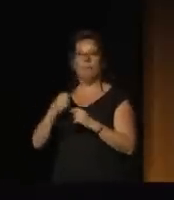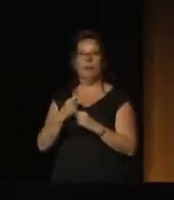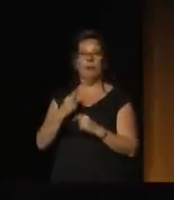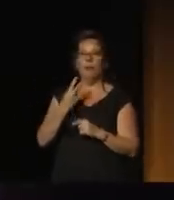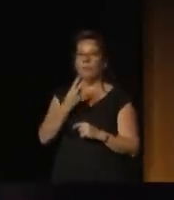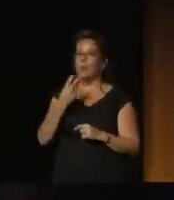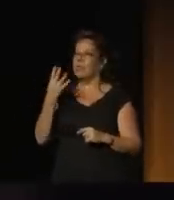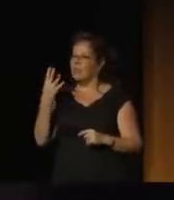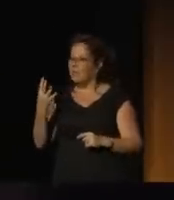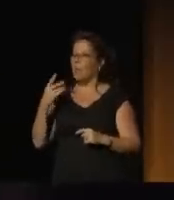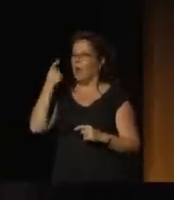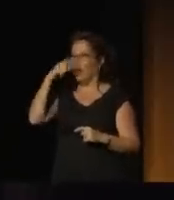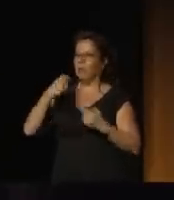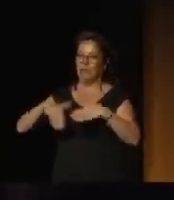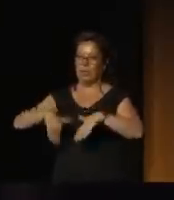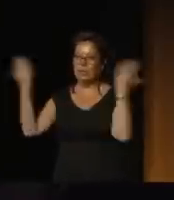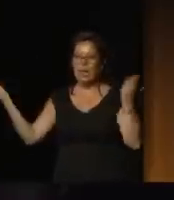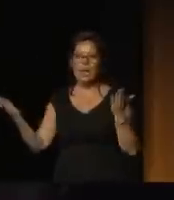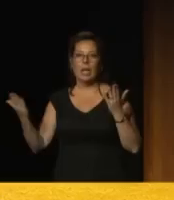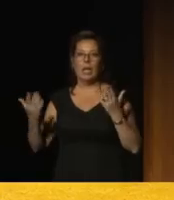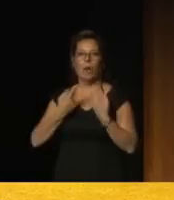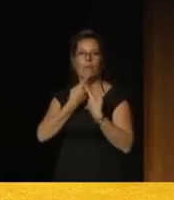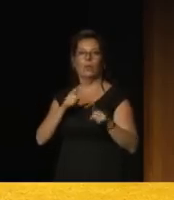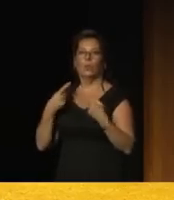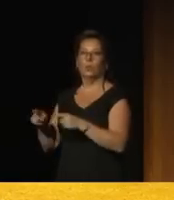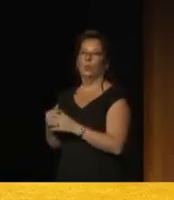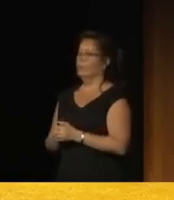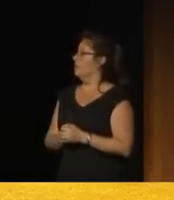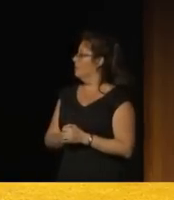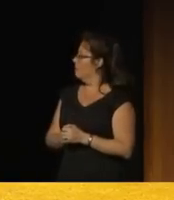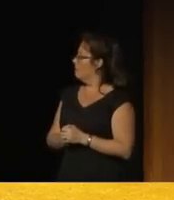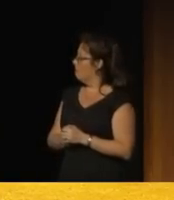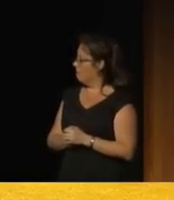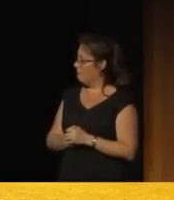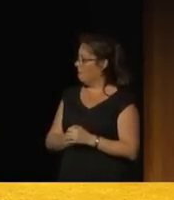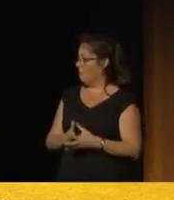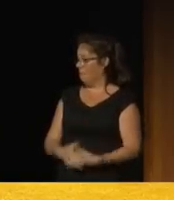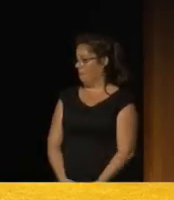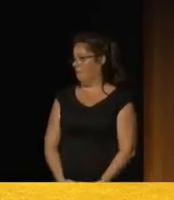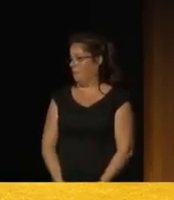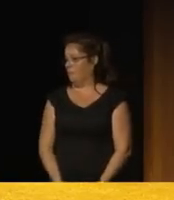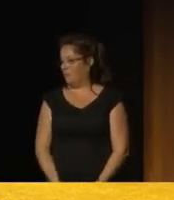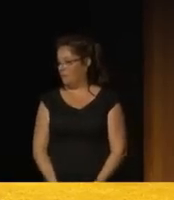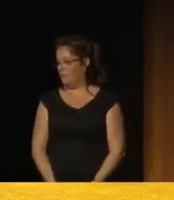even keep up with our own news cycle. That's my opinion. But you've talked about demographics. How do you...